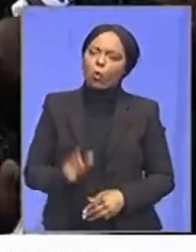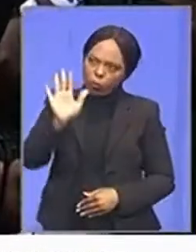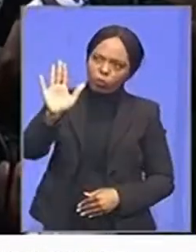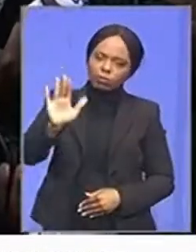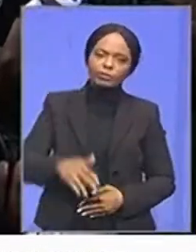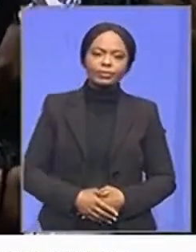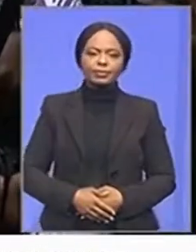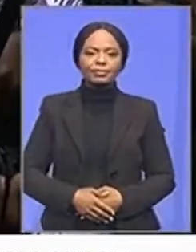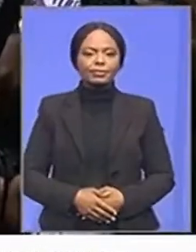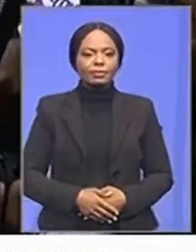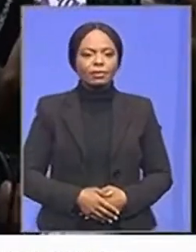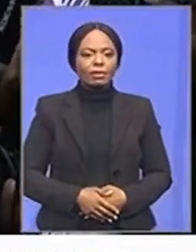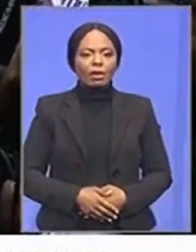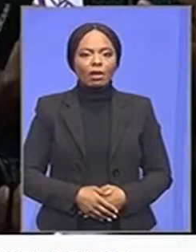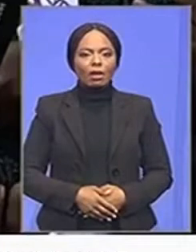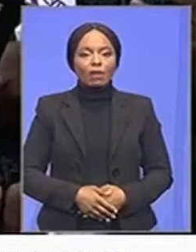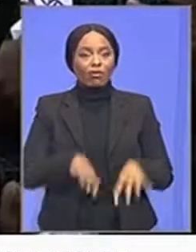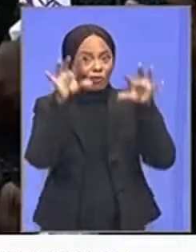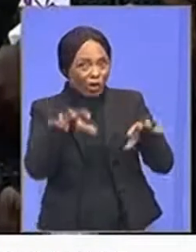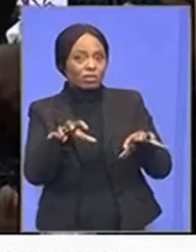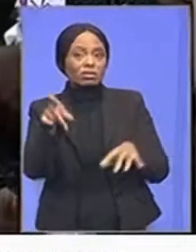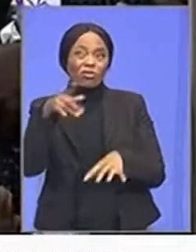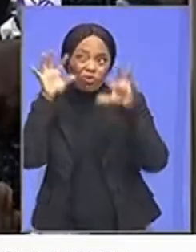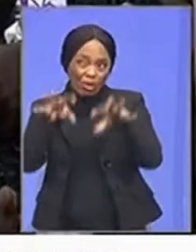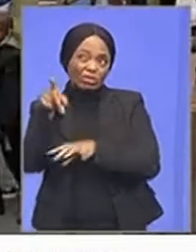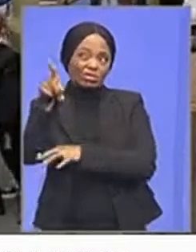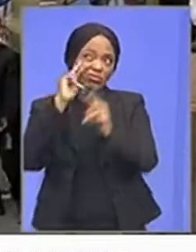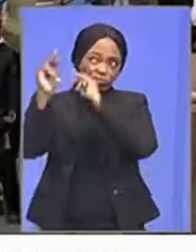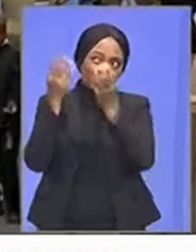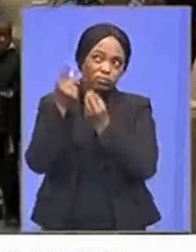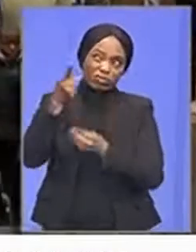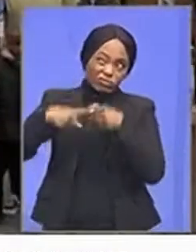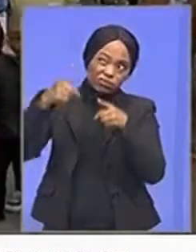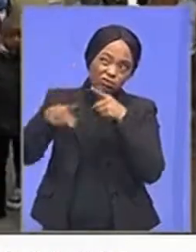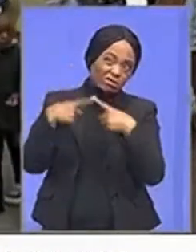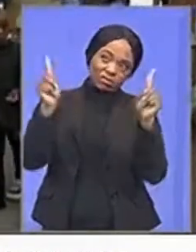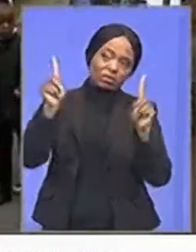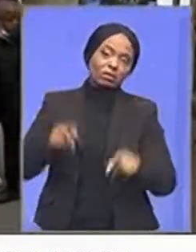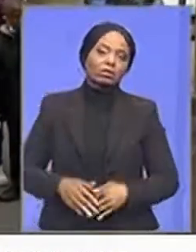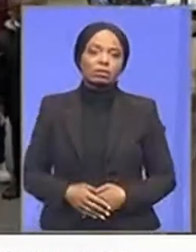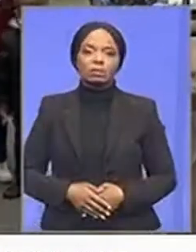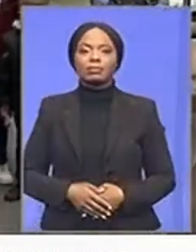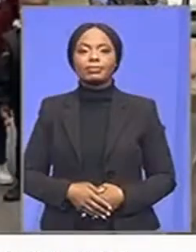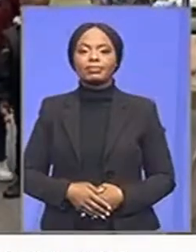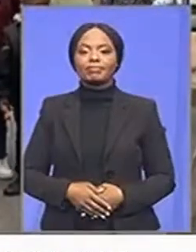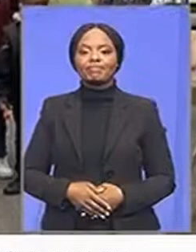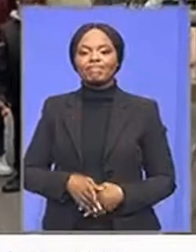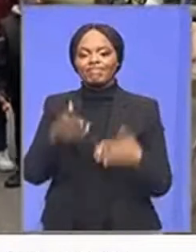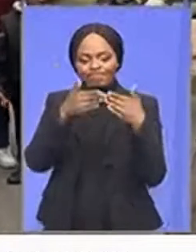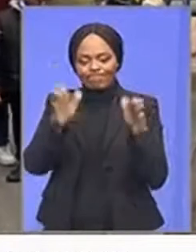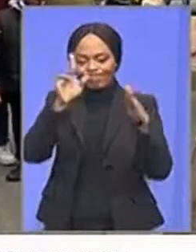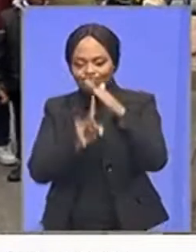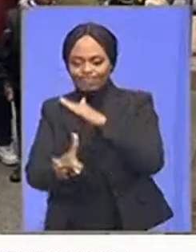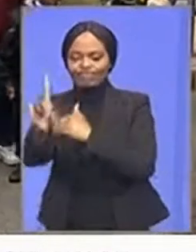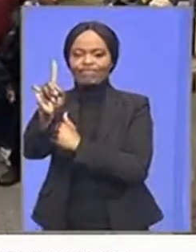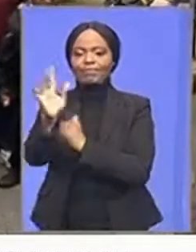You will be forced to negotiate with us. We are not here to play around. Mafelelong ba ile ba bulelwa dikgoro ba tsena. Ka morago ga